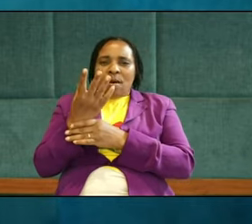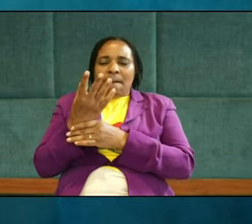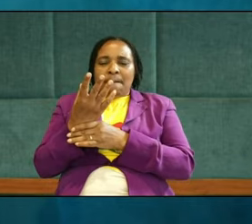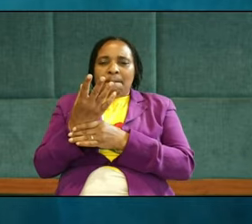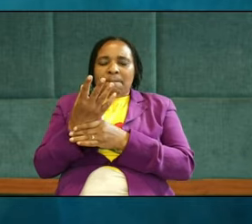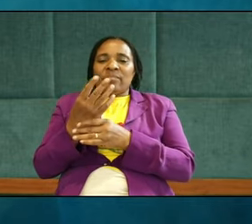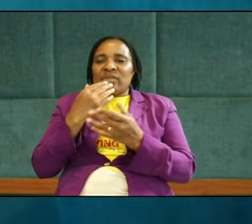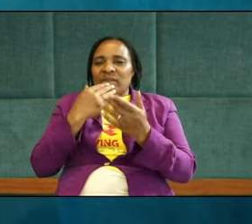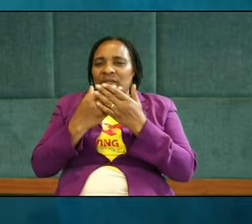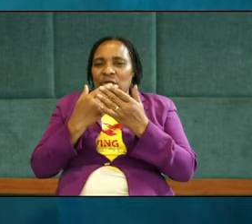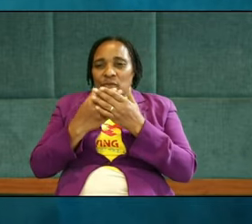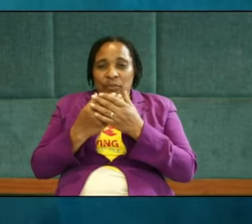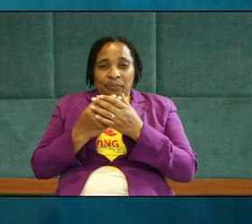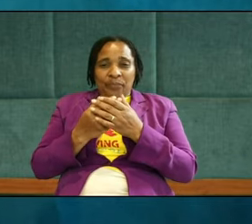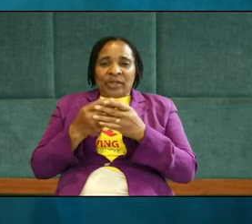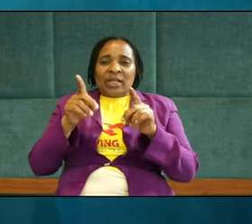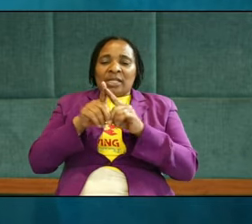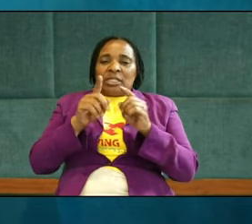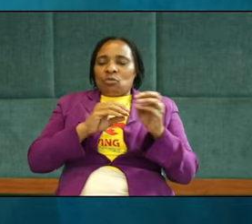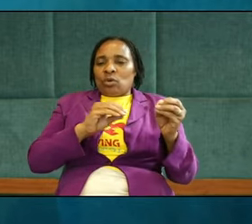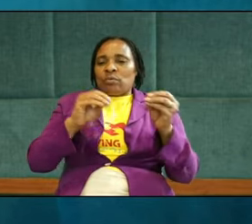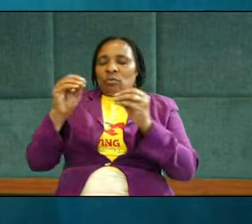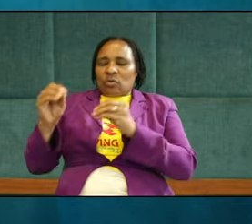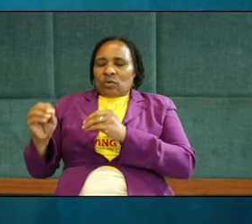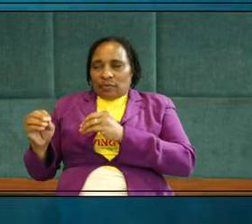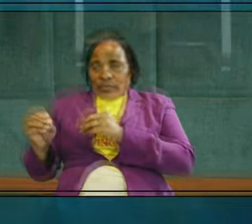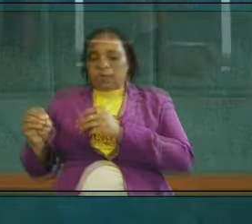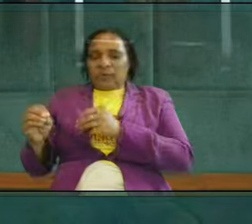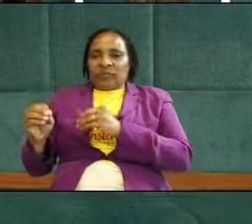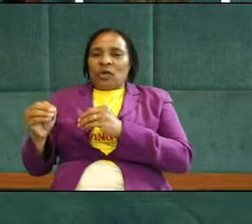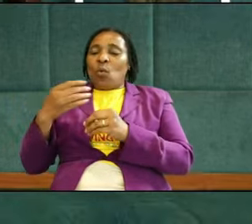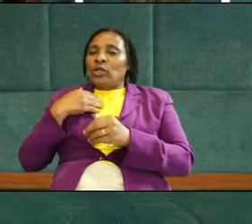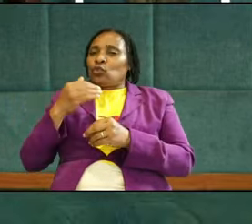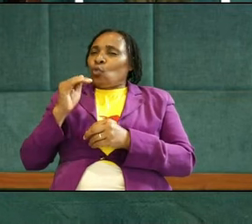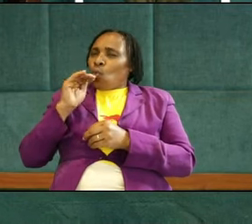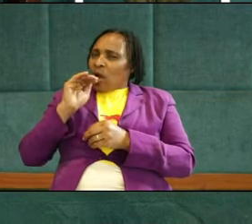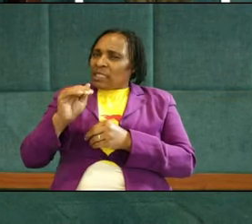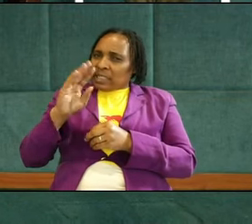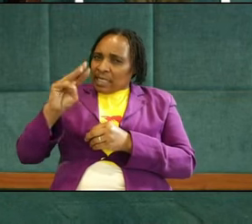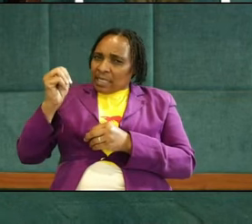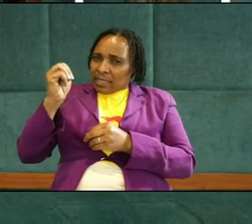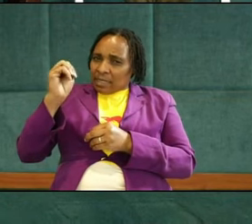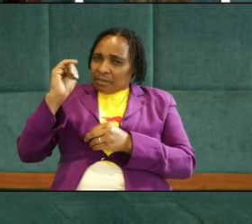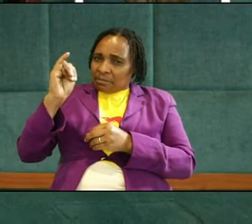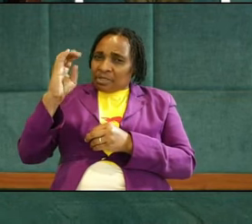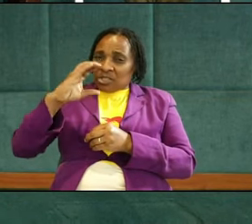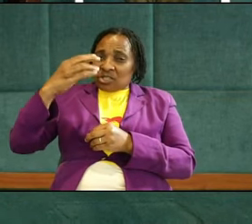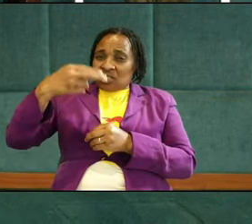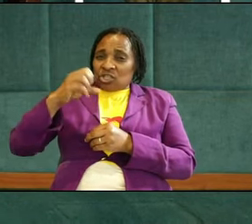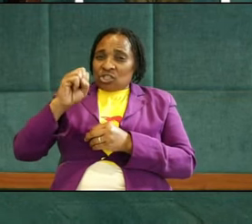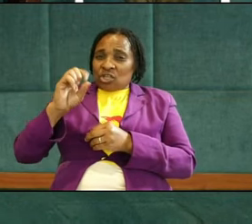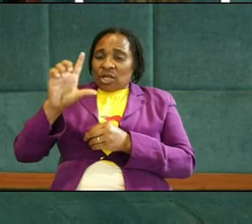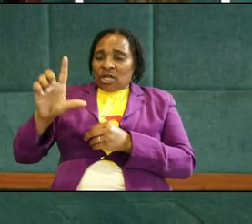for that, Richard. So as we move on, I'd like to ask Michelle to read for us the flashlight.